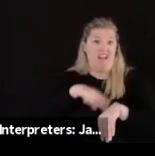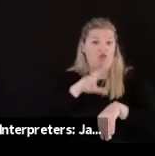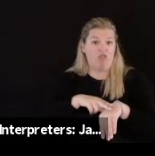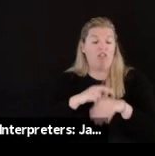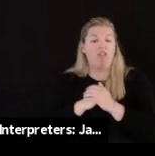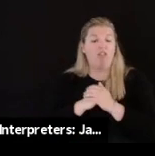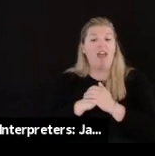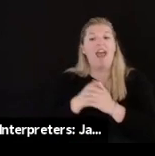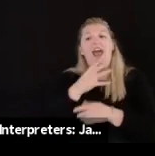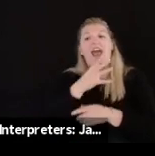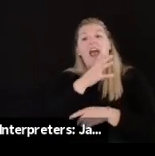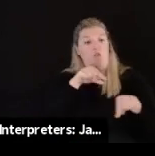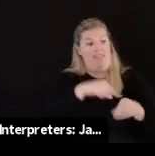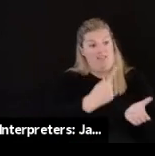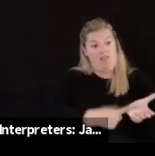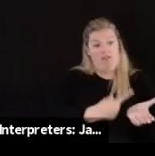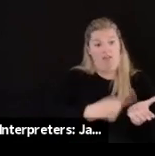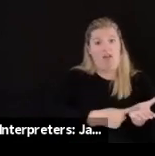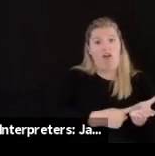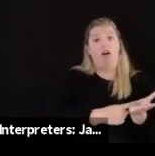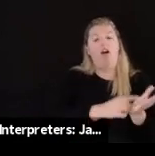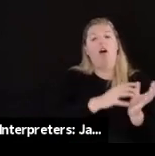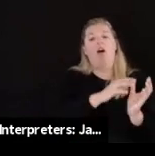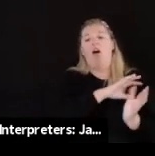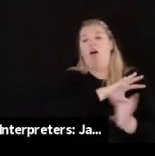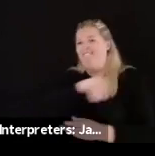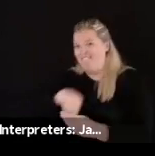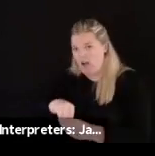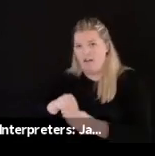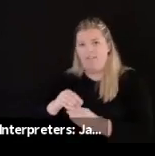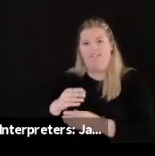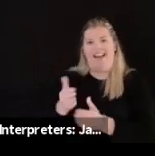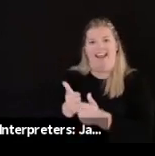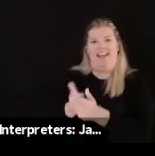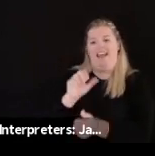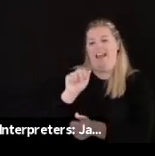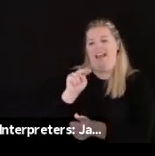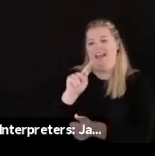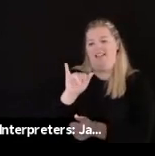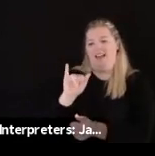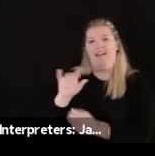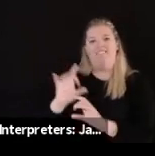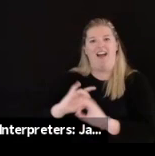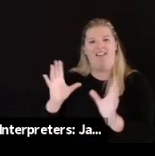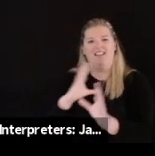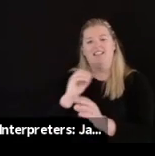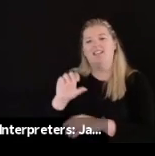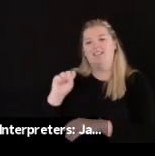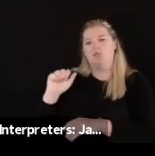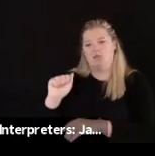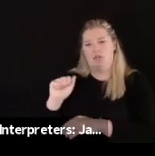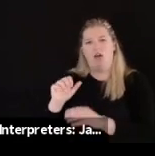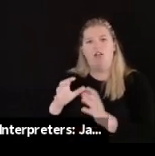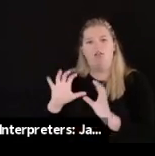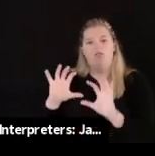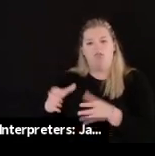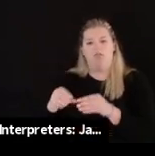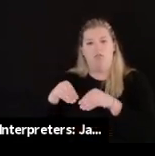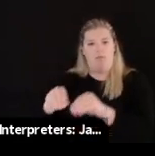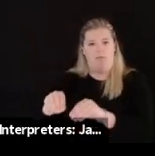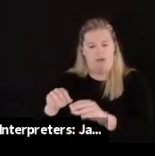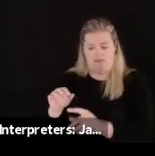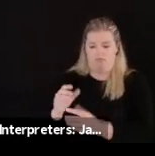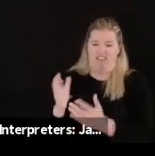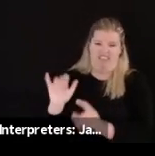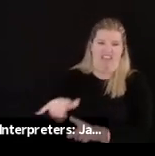intersects with our work in the anti-violence and sexual assault prevention movement. So today, our focus will be on the critical need for